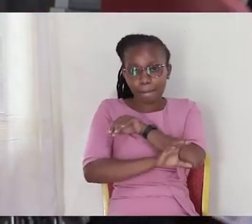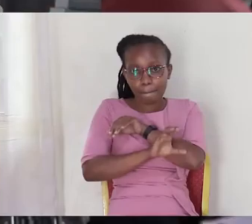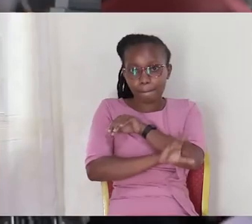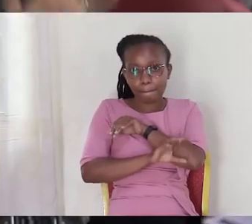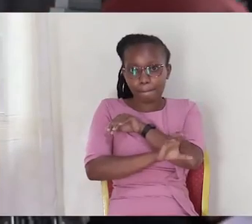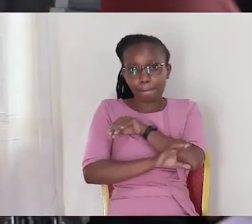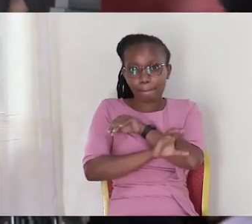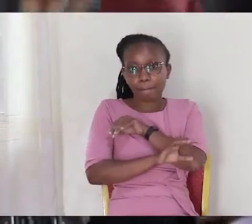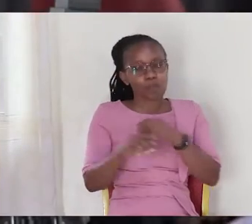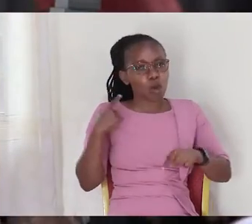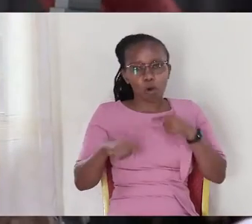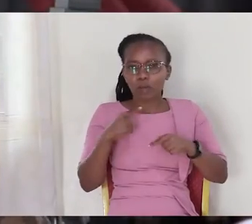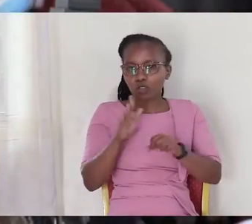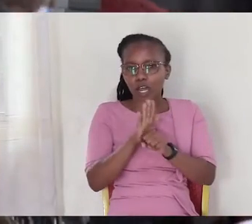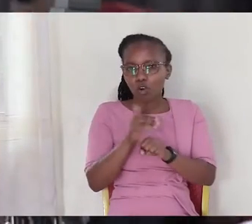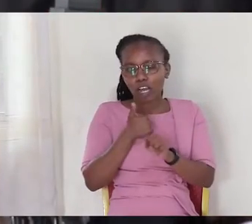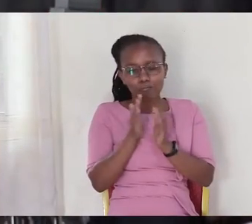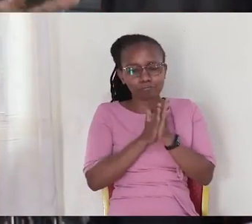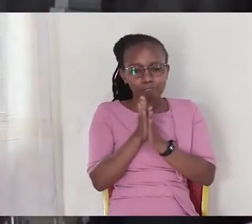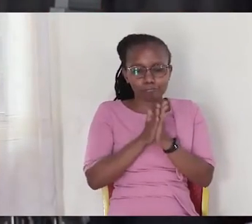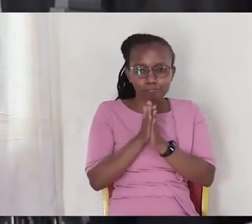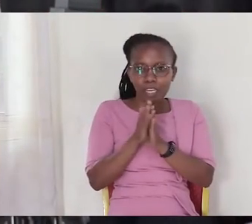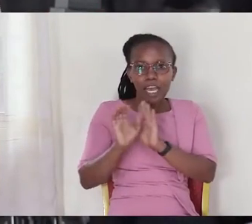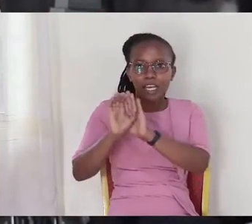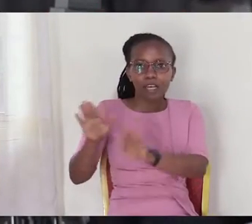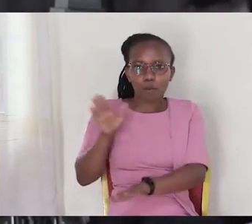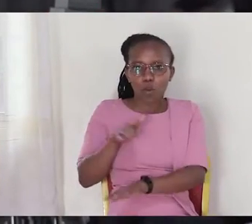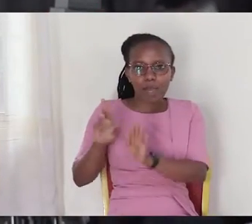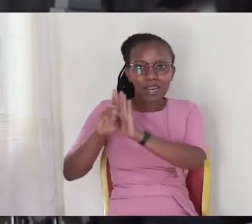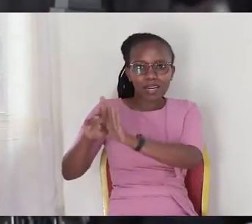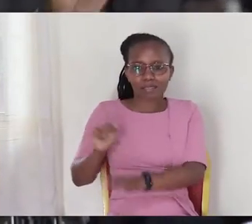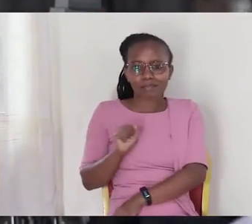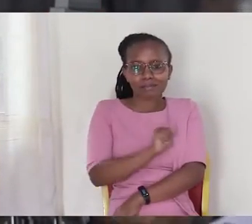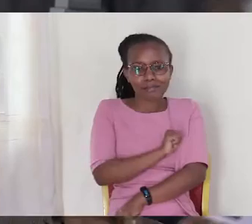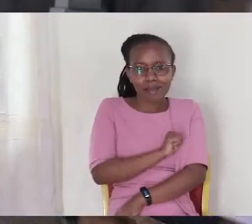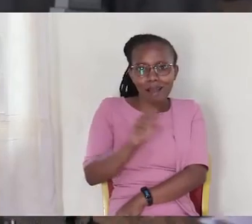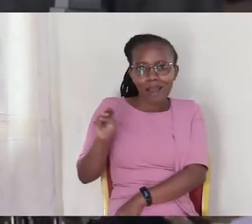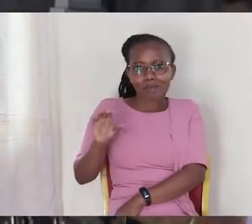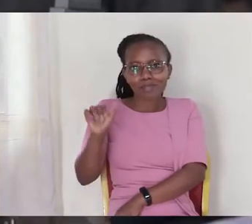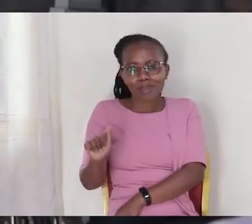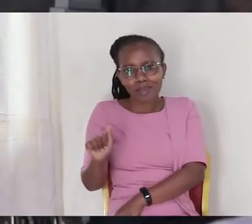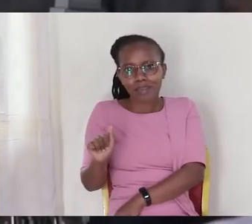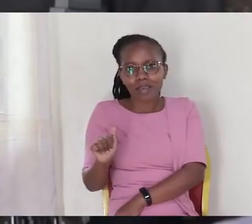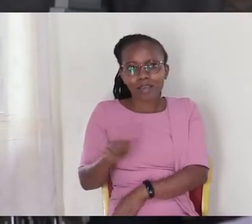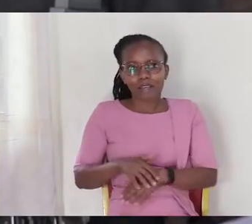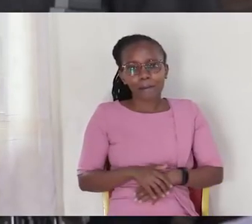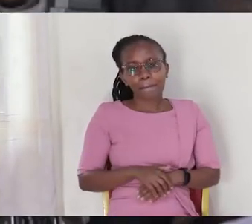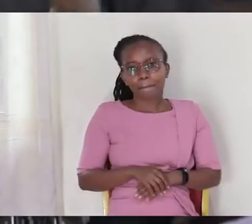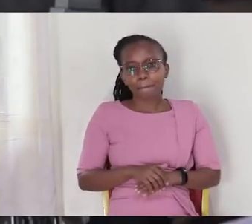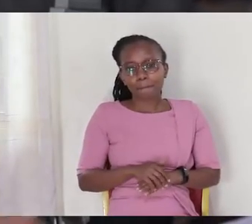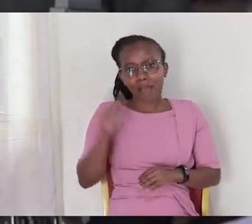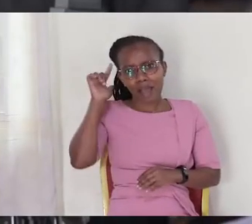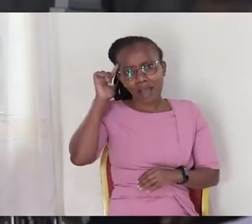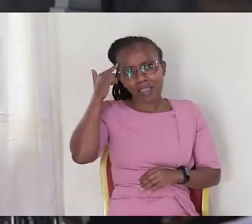there's a lot of competition and interest. When you go to the women rep, senatorial seat, MCA, is going to be so, I